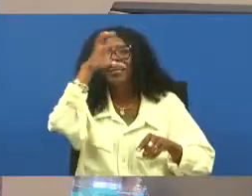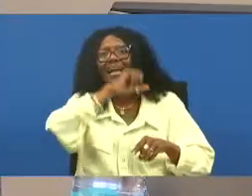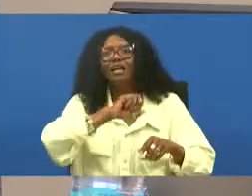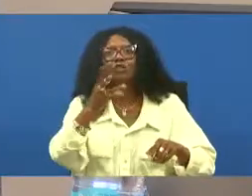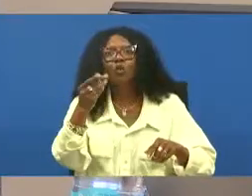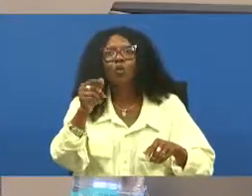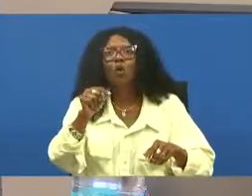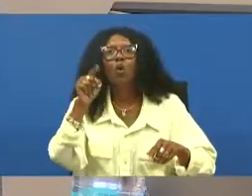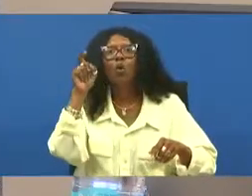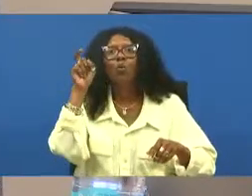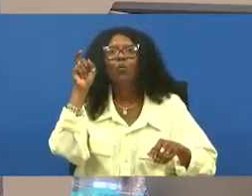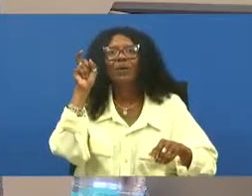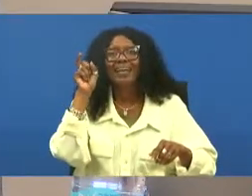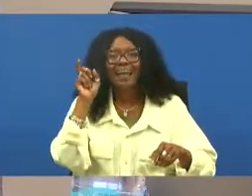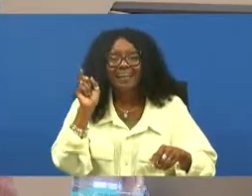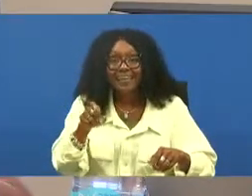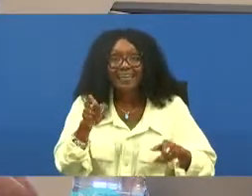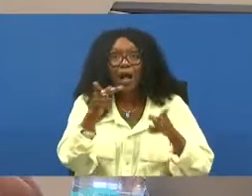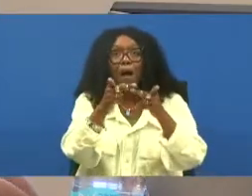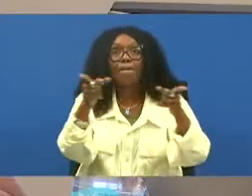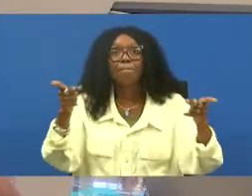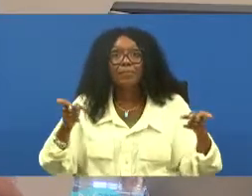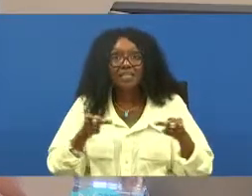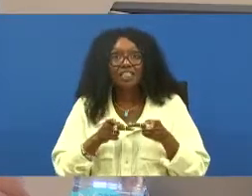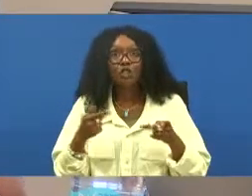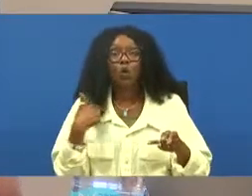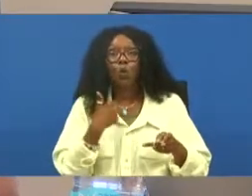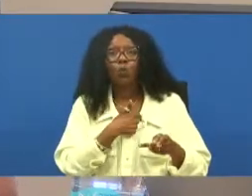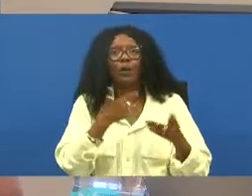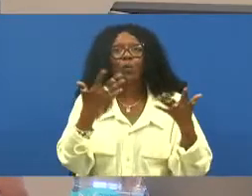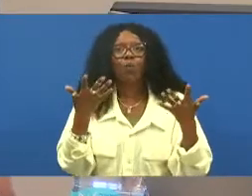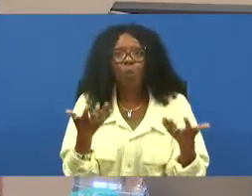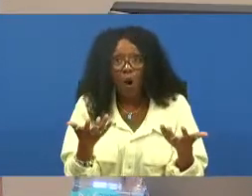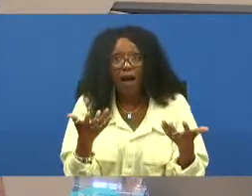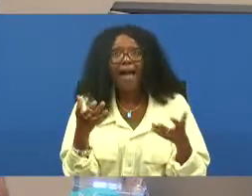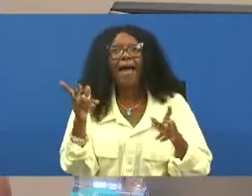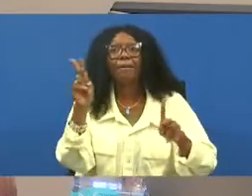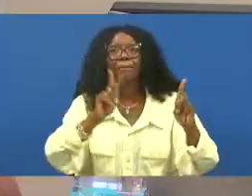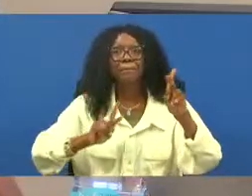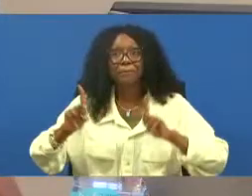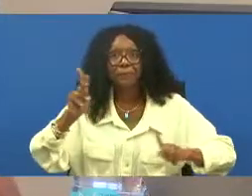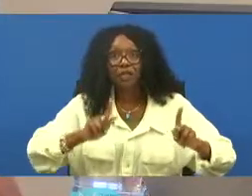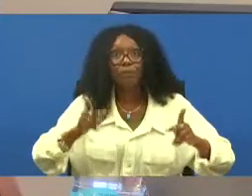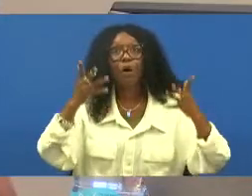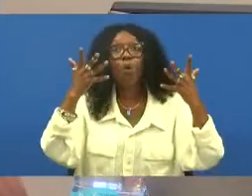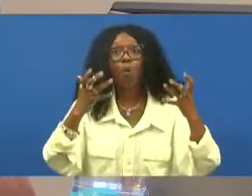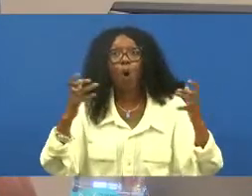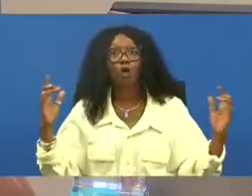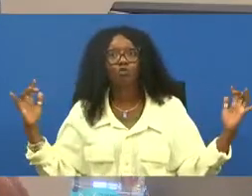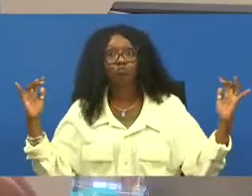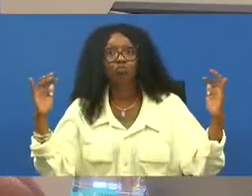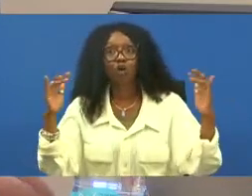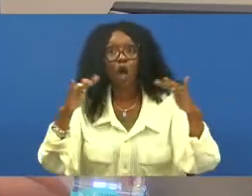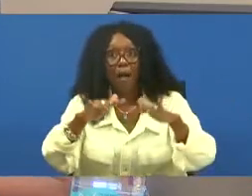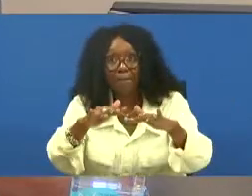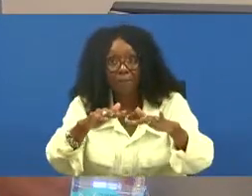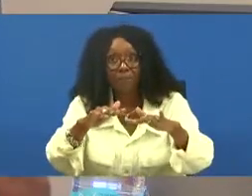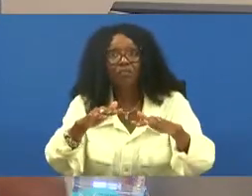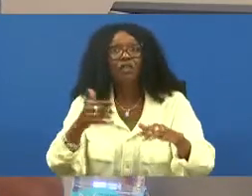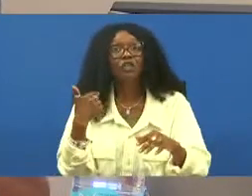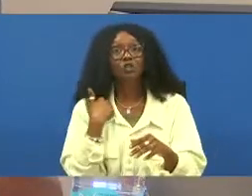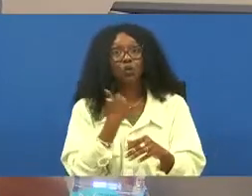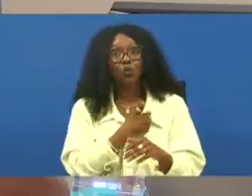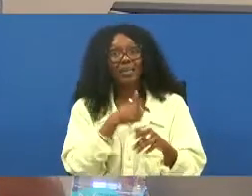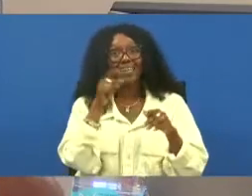We've got to have a place where we want to be and folk want to come. And so we've got